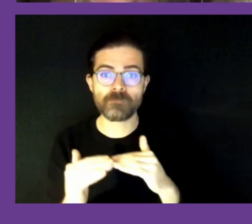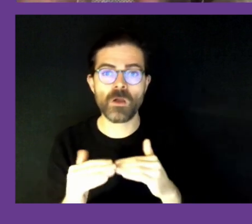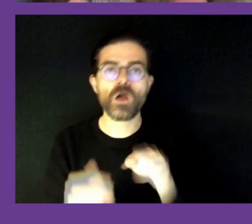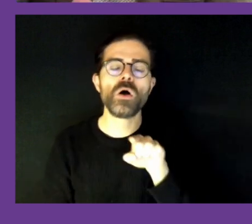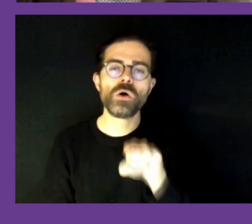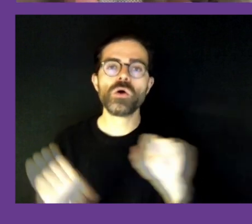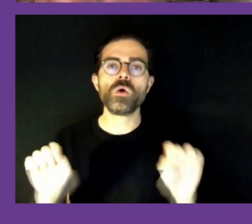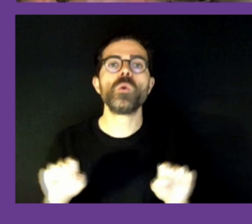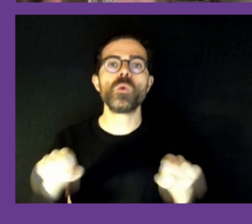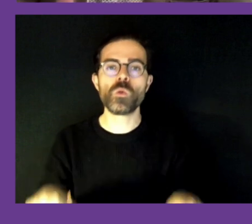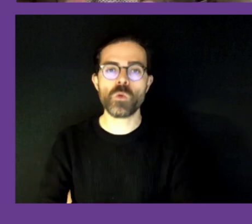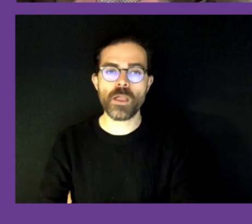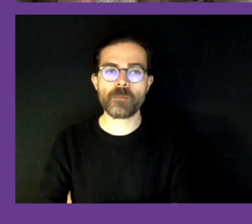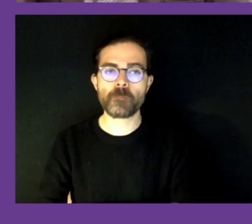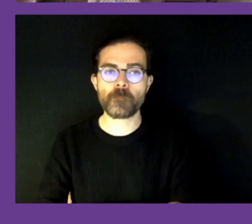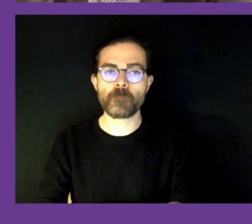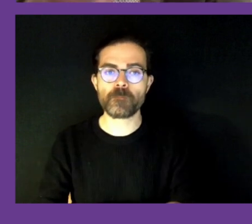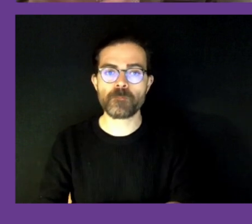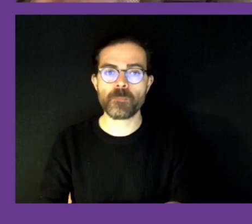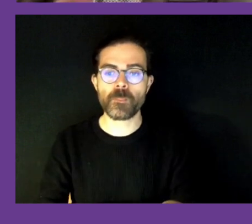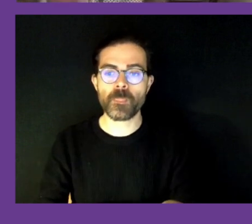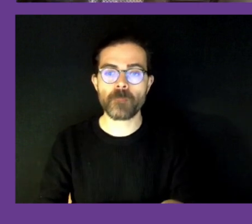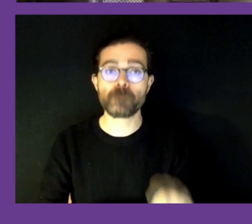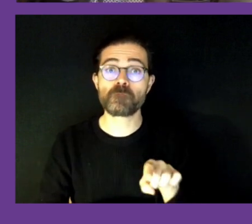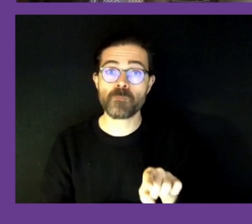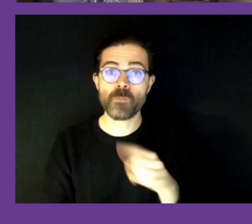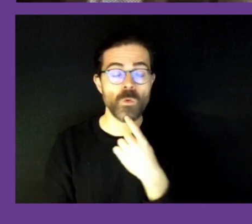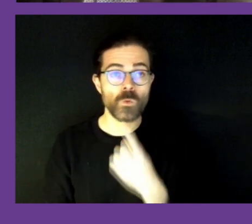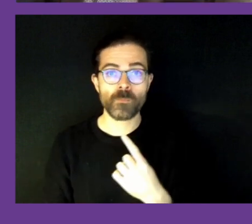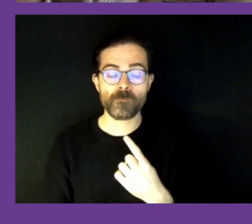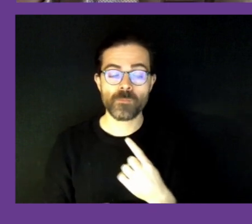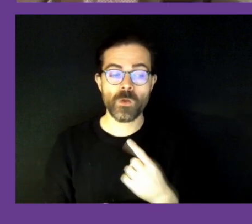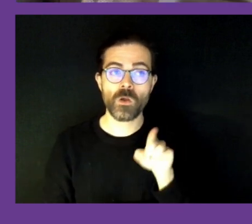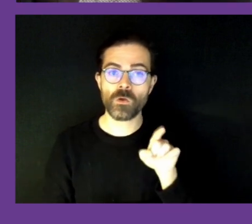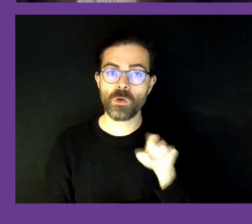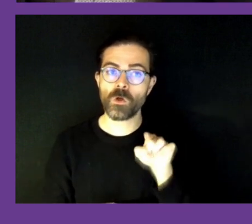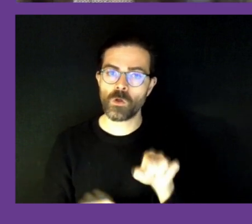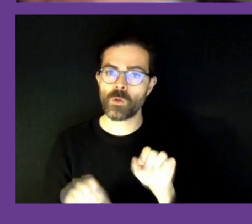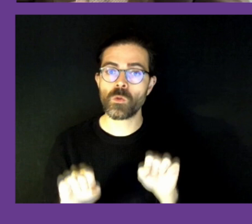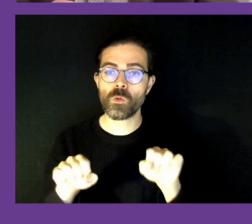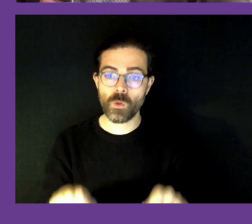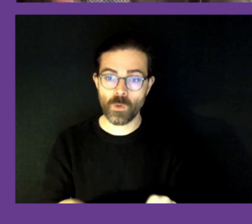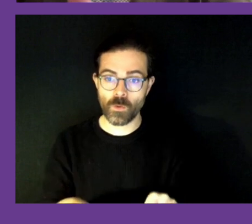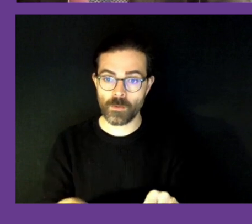CE marking, and you, as a consumer or as a user, should